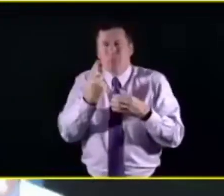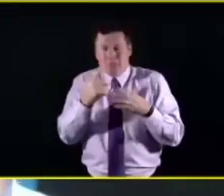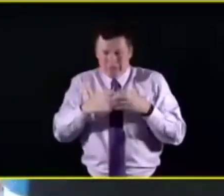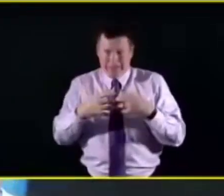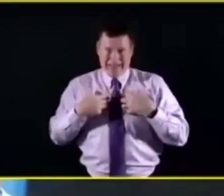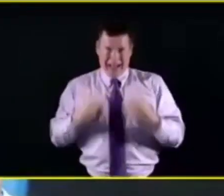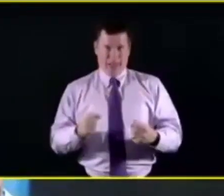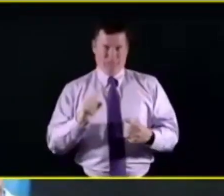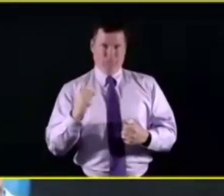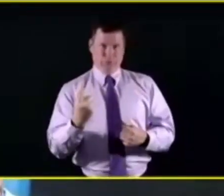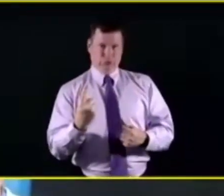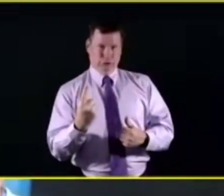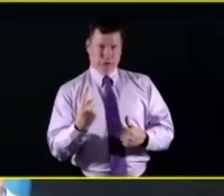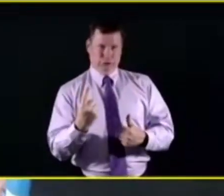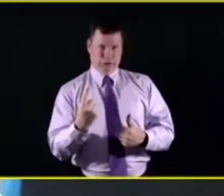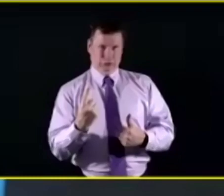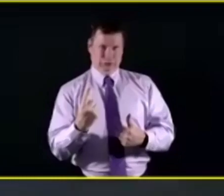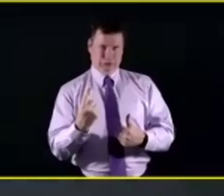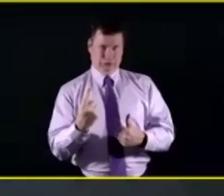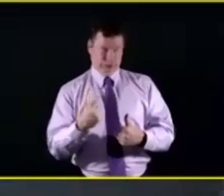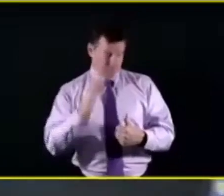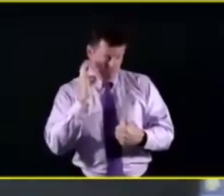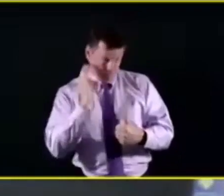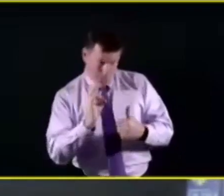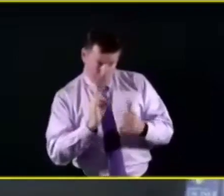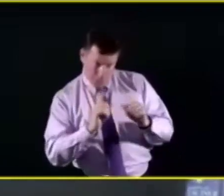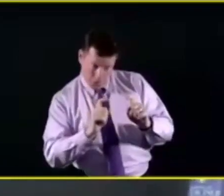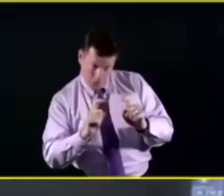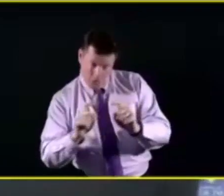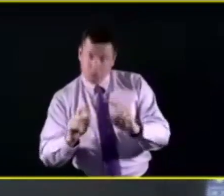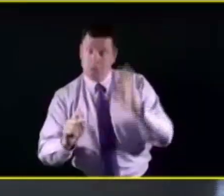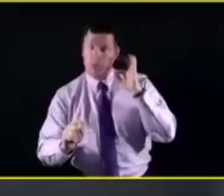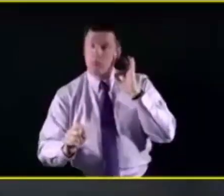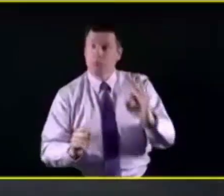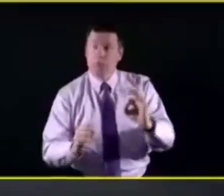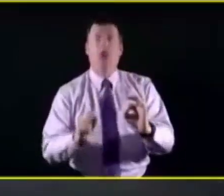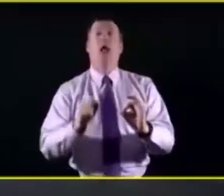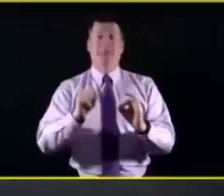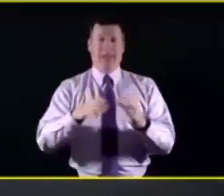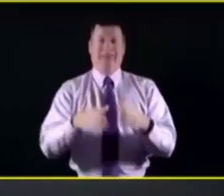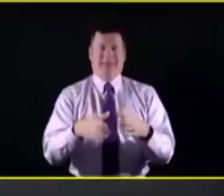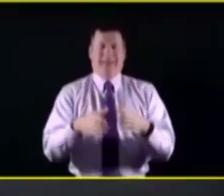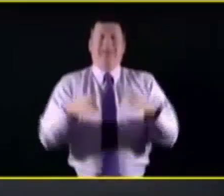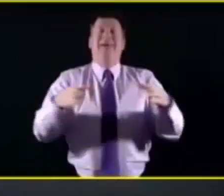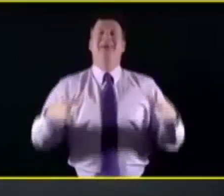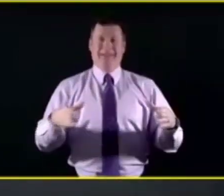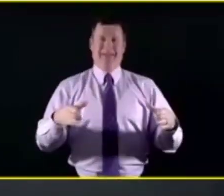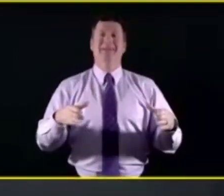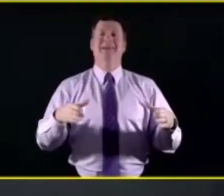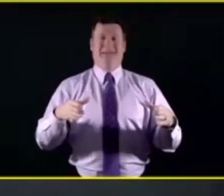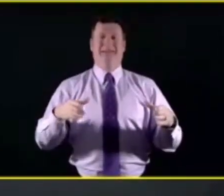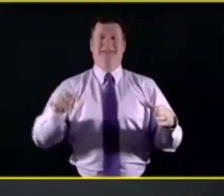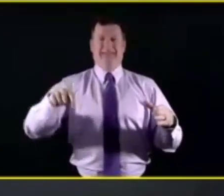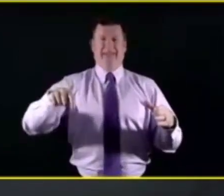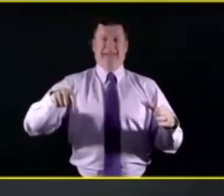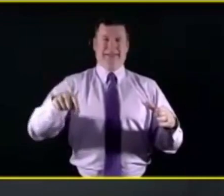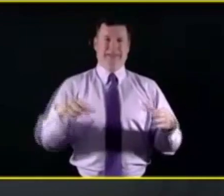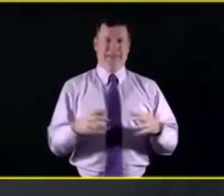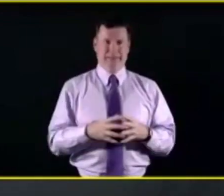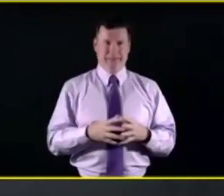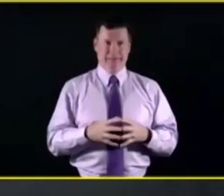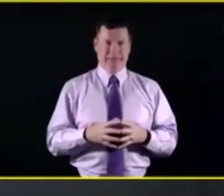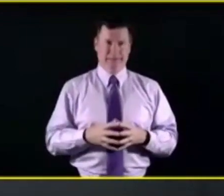question. Yeah, sure. Okay. Question for Dr. Mendoza. Chip, are you able to bring up Dr. Mendoza on the full screen? Can we bring him